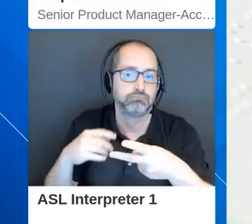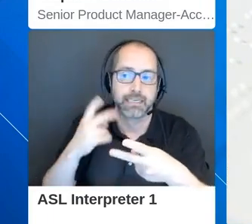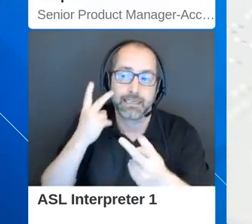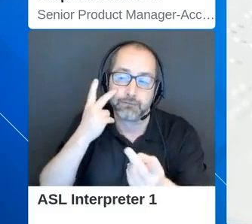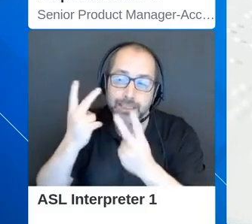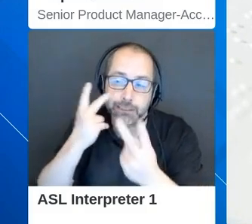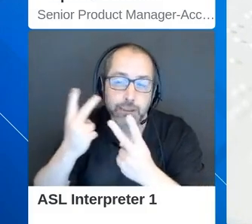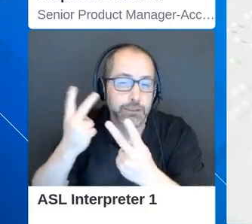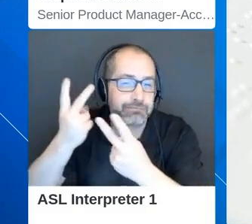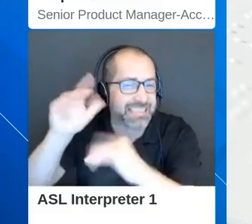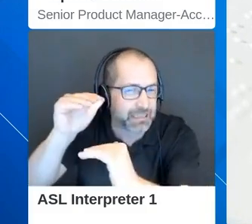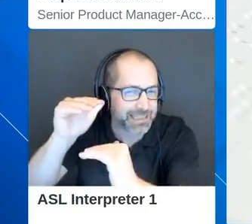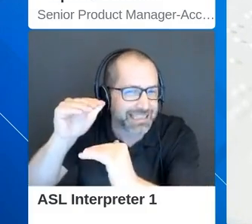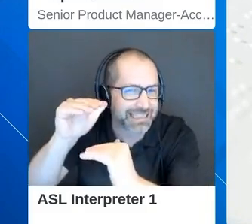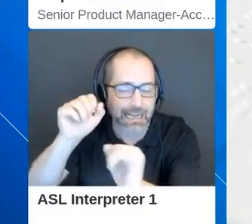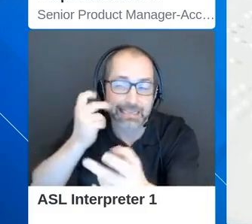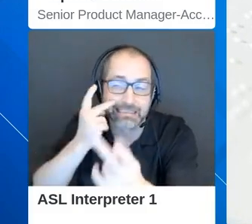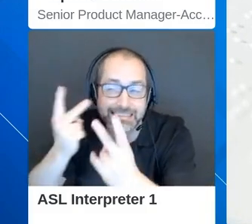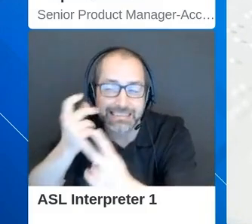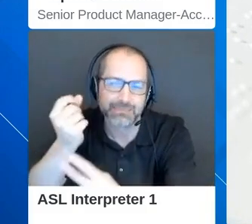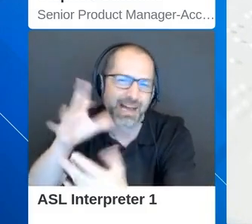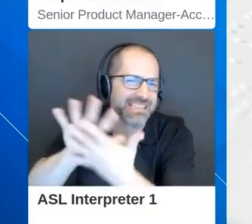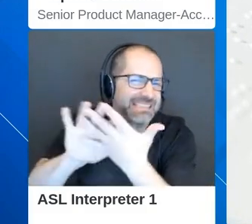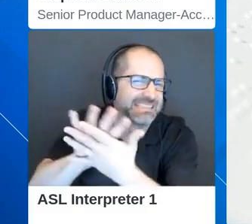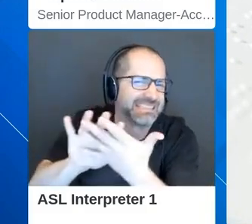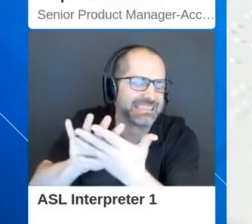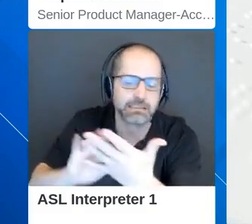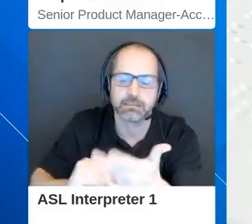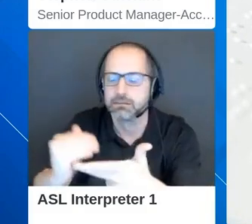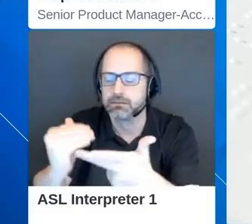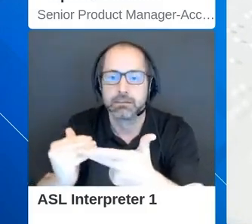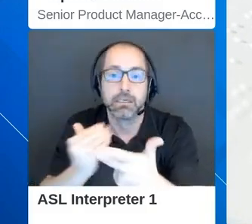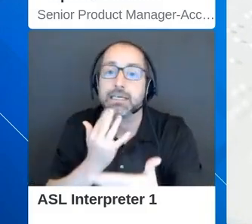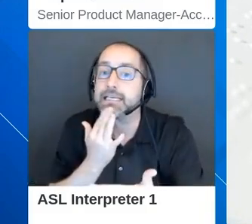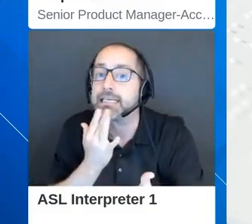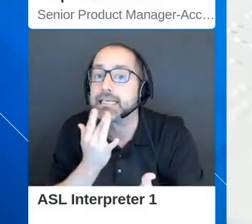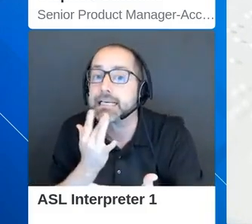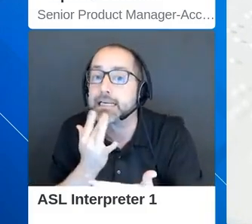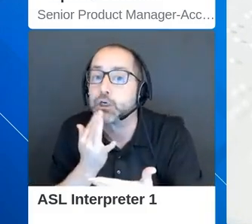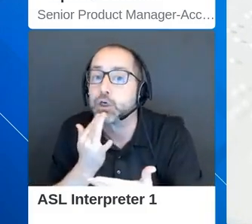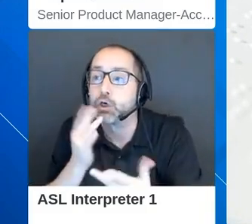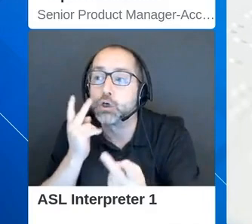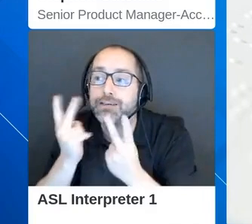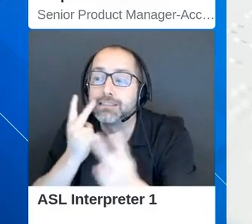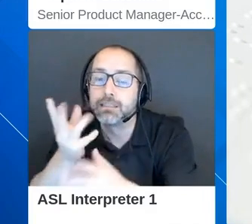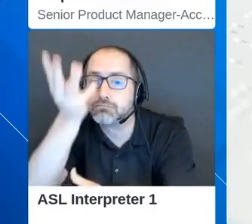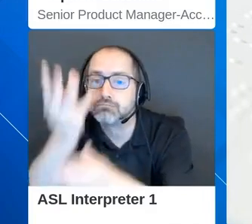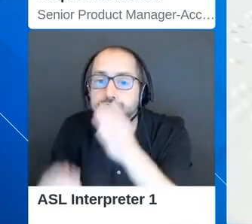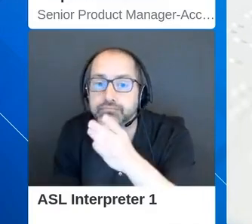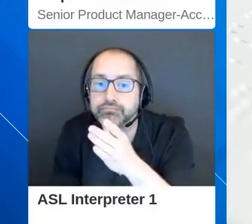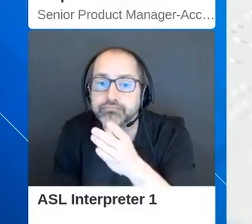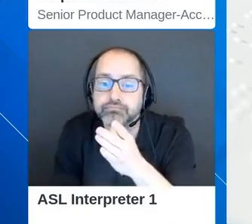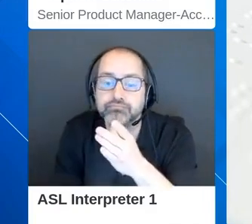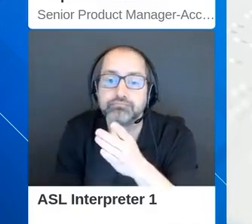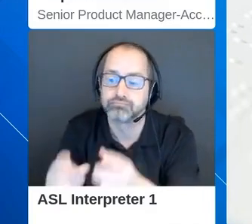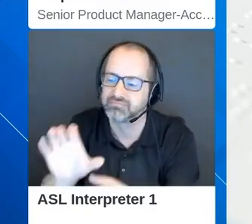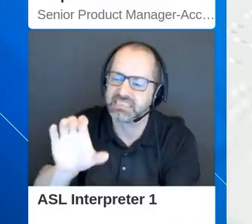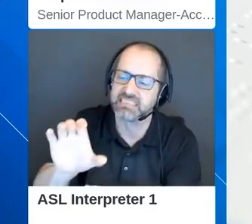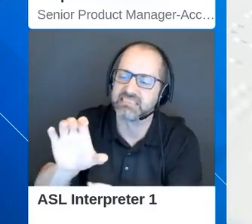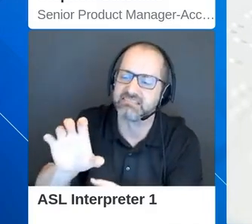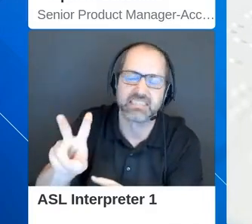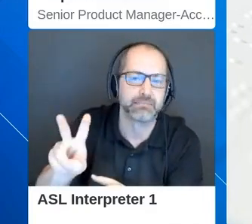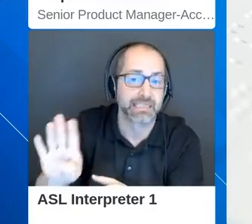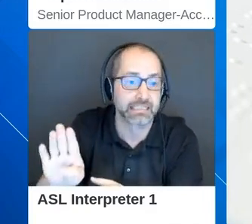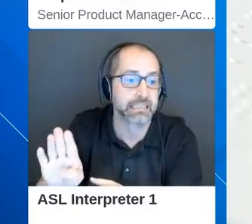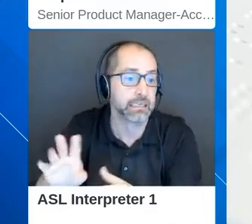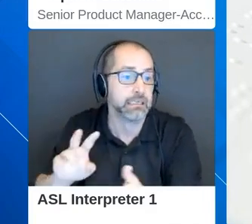I can see, but not very well. I might be color vision deficient or colorblind. CBD, they also call it. This is a pretty big